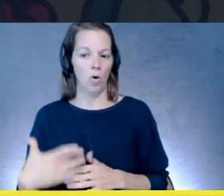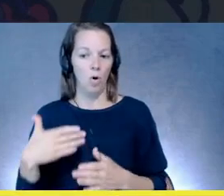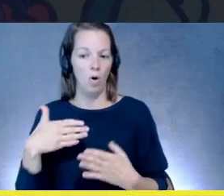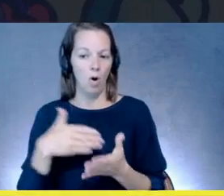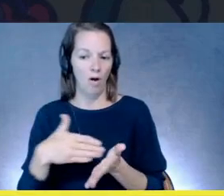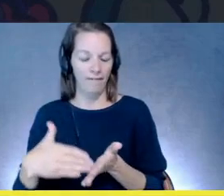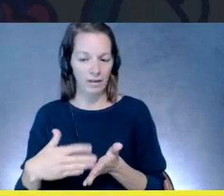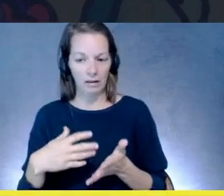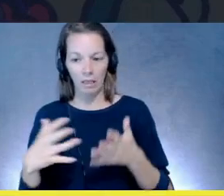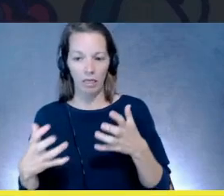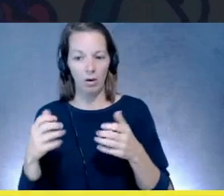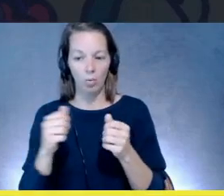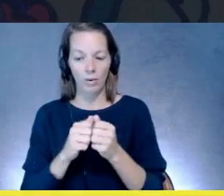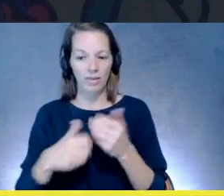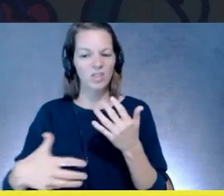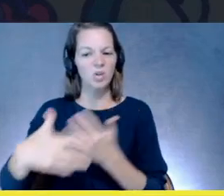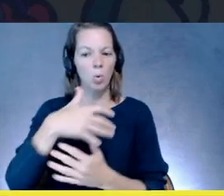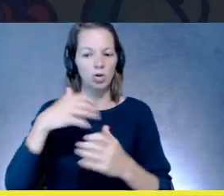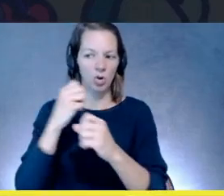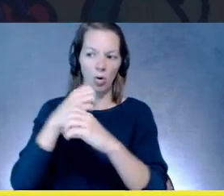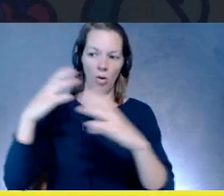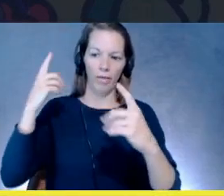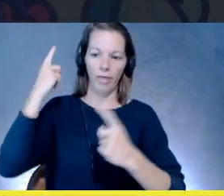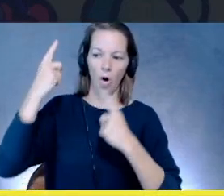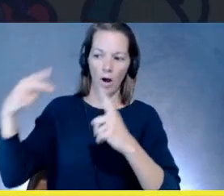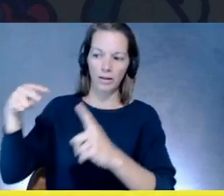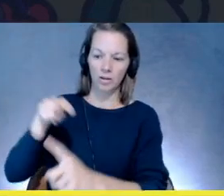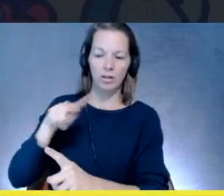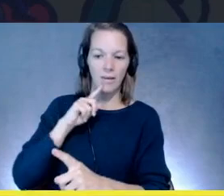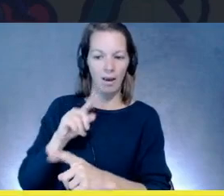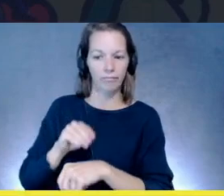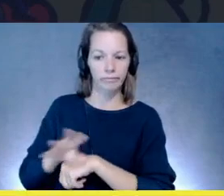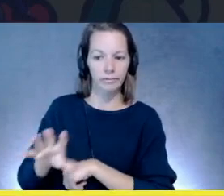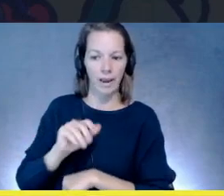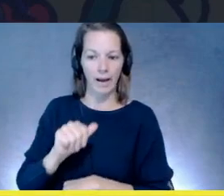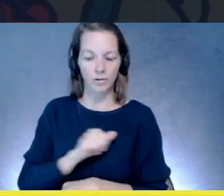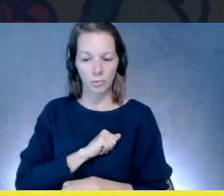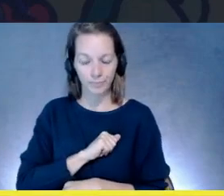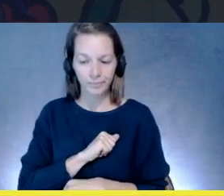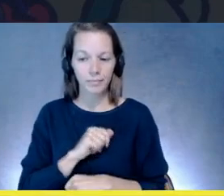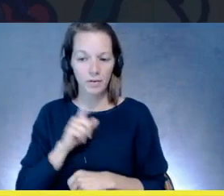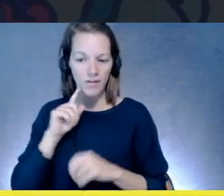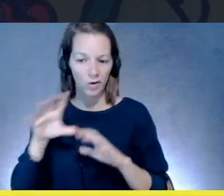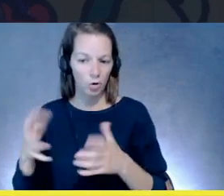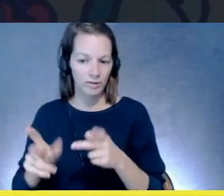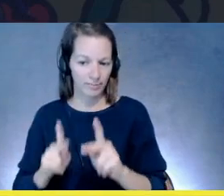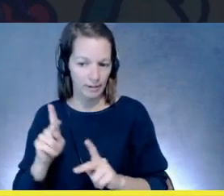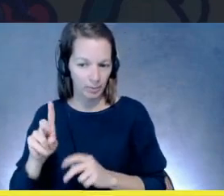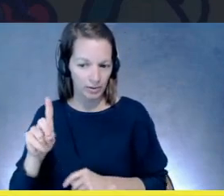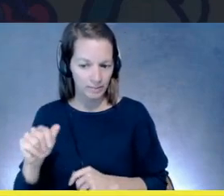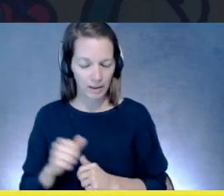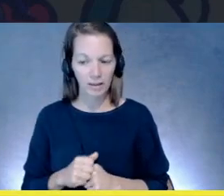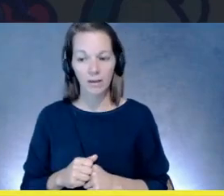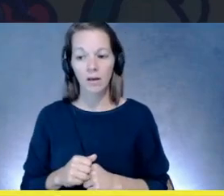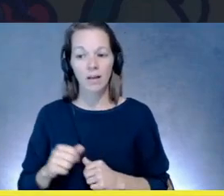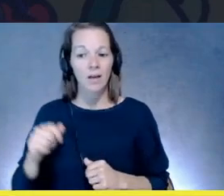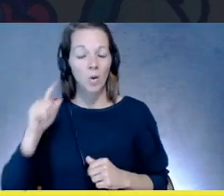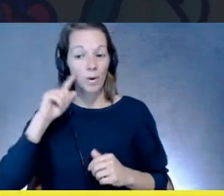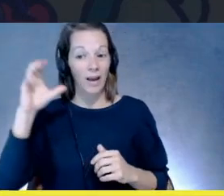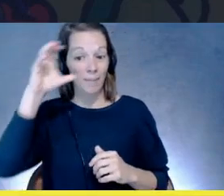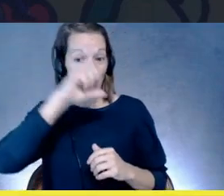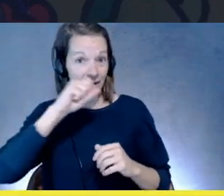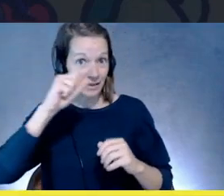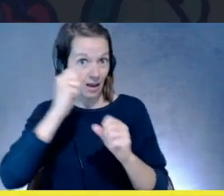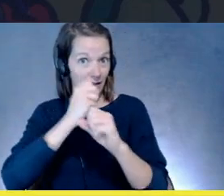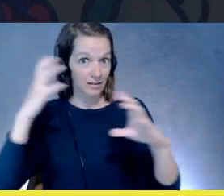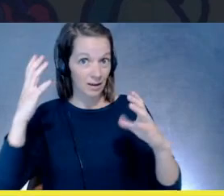social constructions that shape the public's attitudes towards different groups of people with disabilities. We hypothesized that there might be